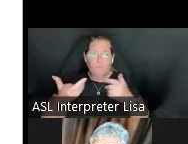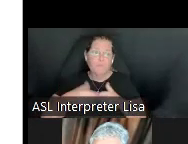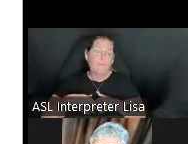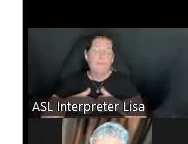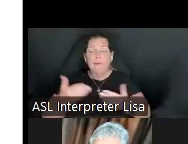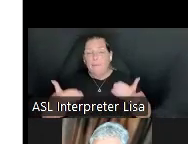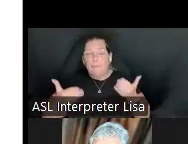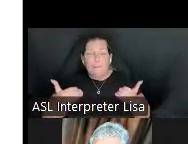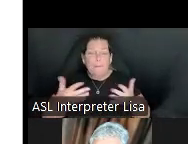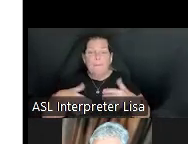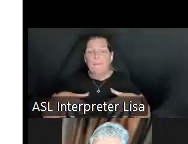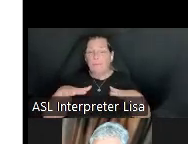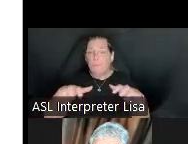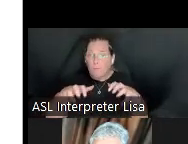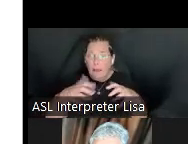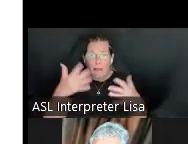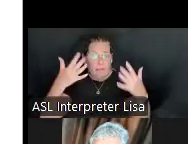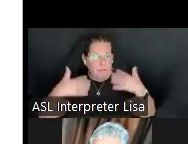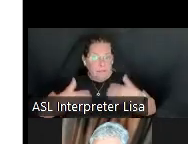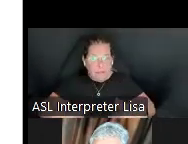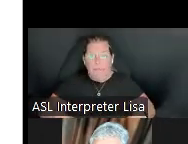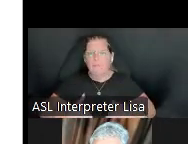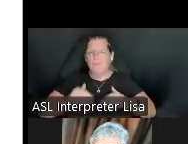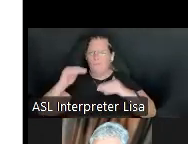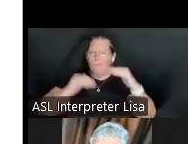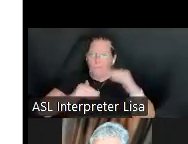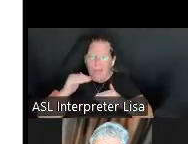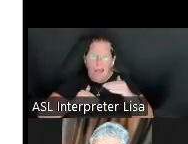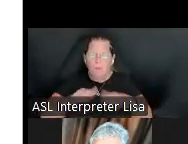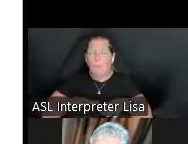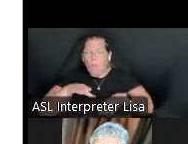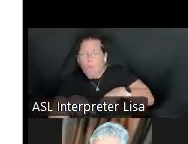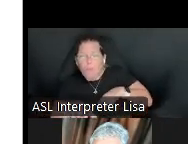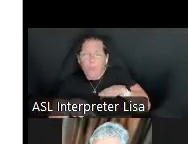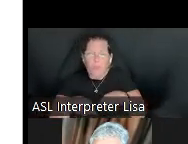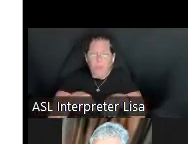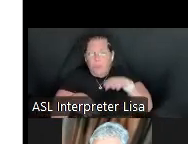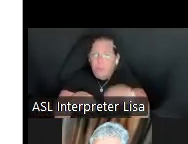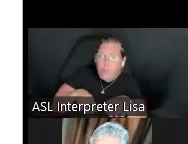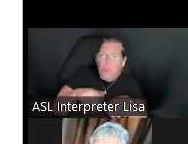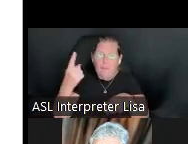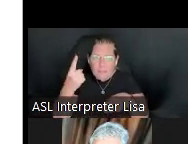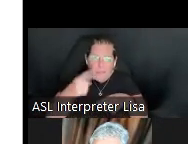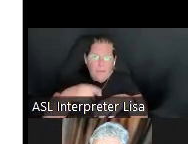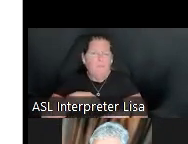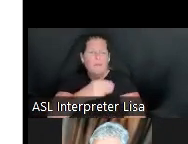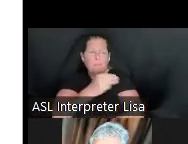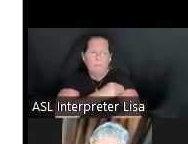some paralysis, balance, gait, and coordination issues, muscle